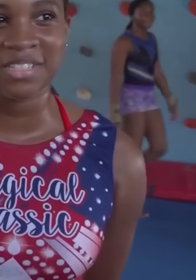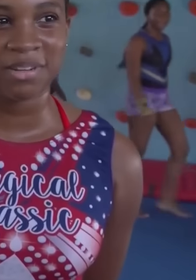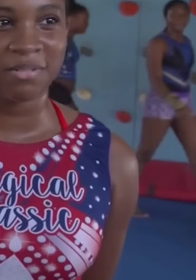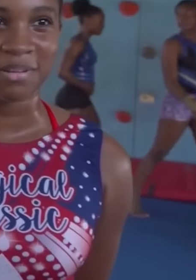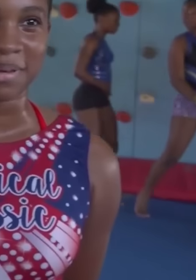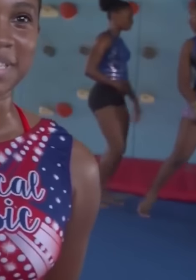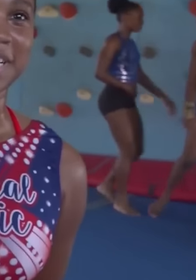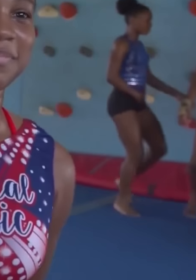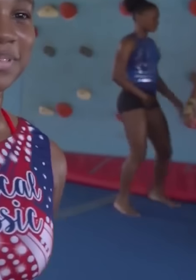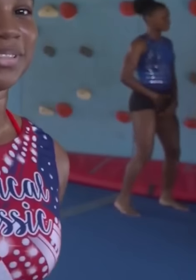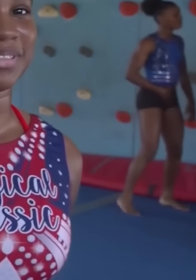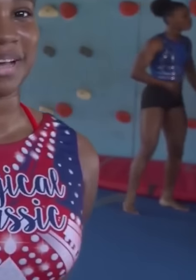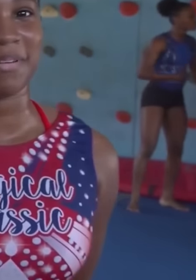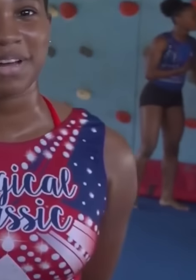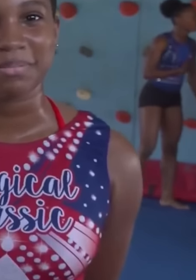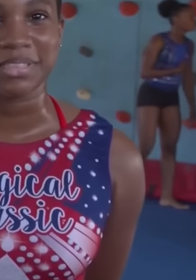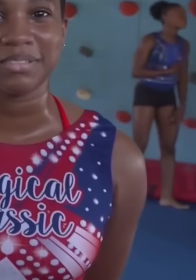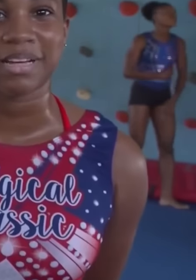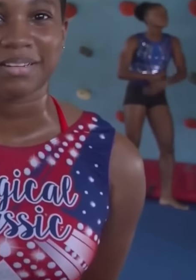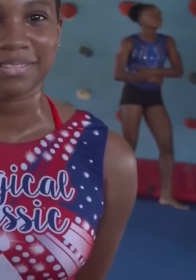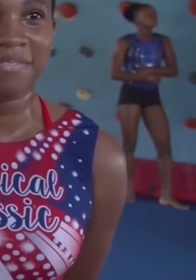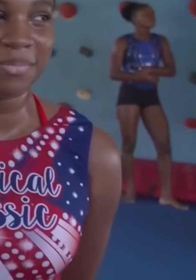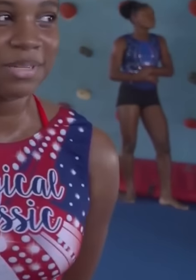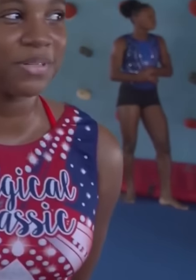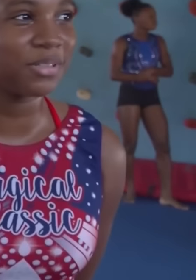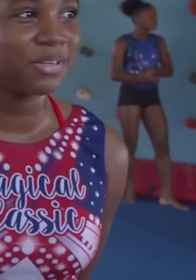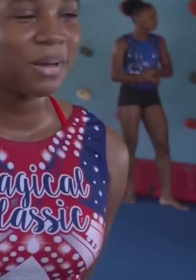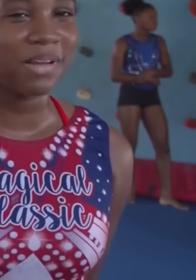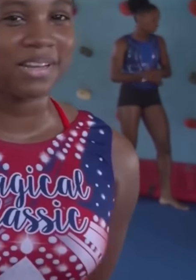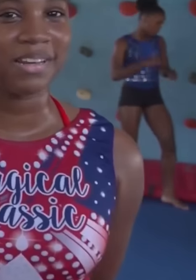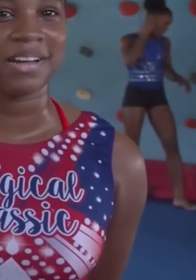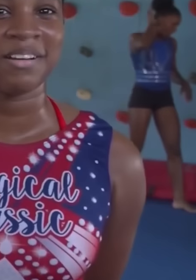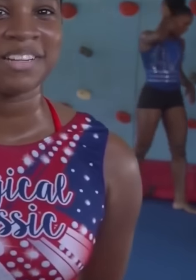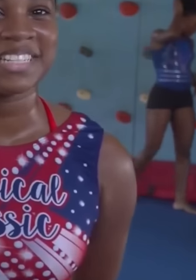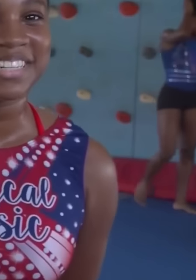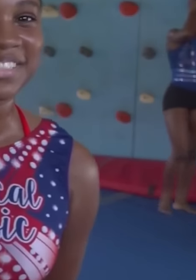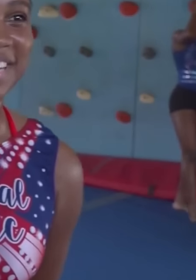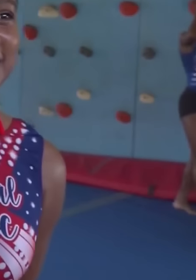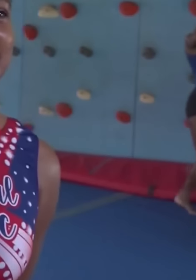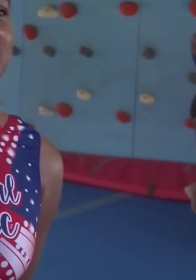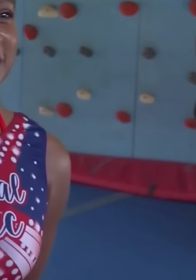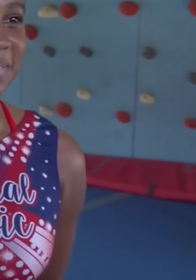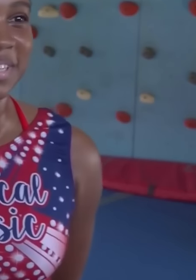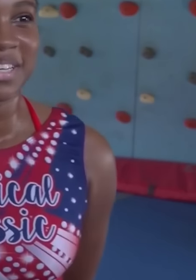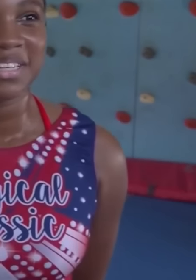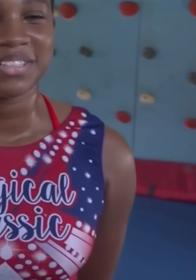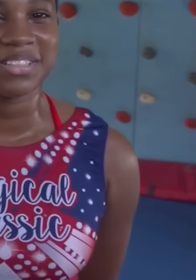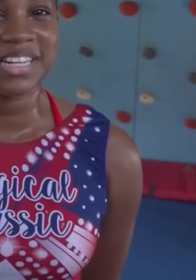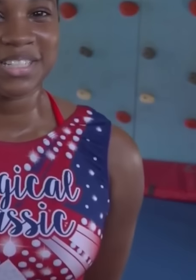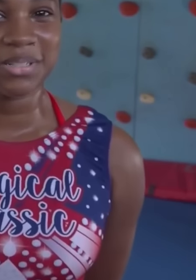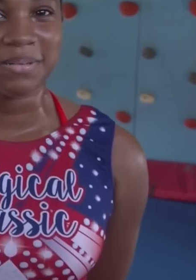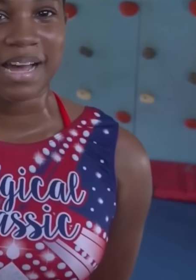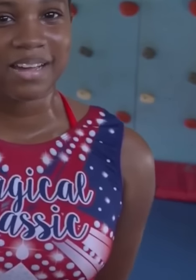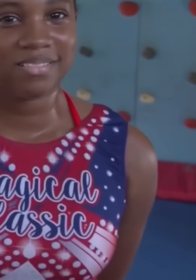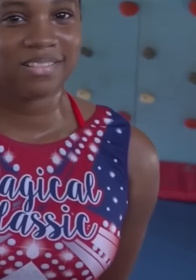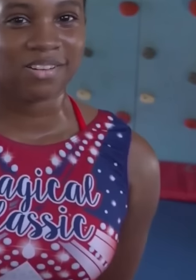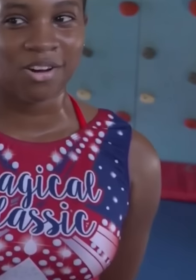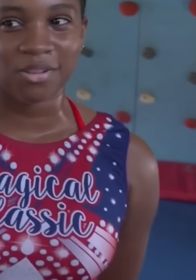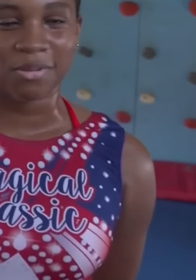I just really want to make myself proud and my family and everybody proud, but I'm really scared too at the same time. So I just hope